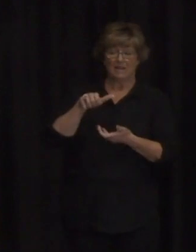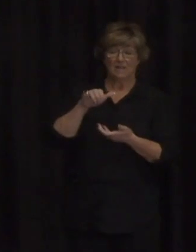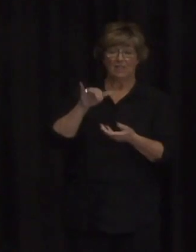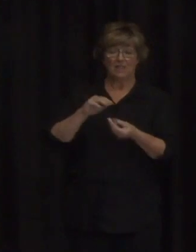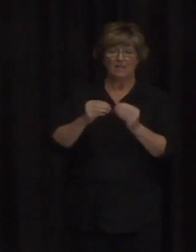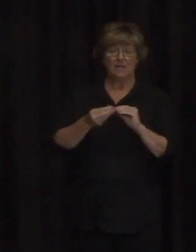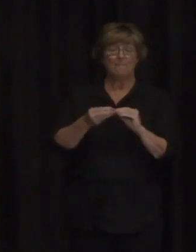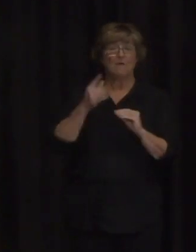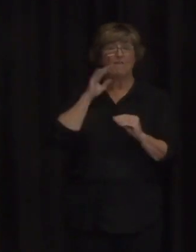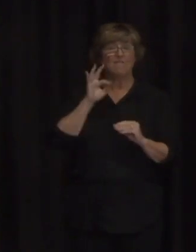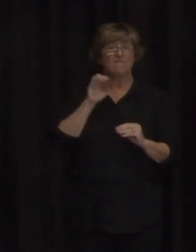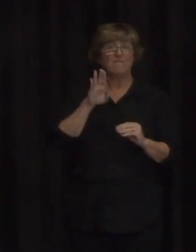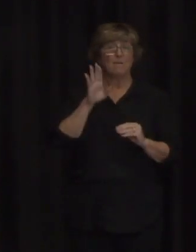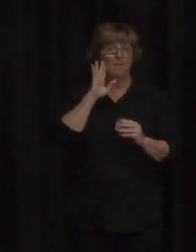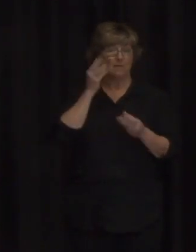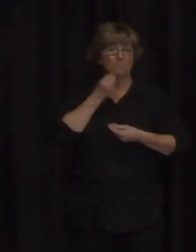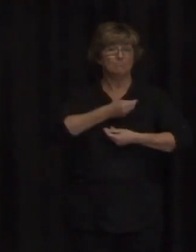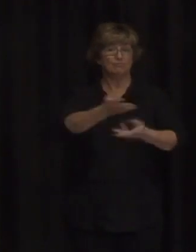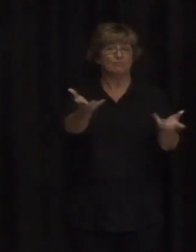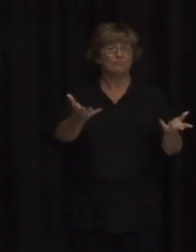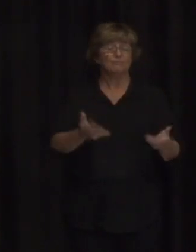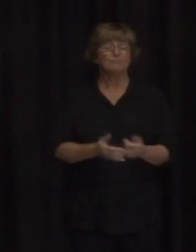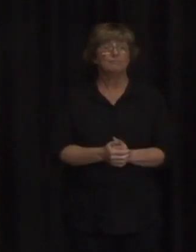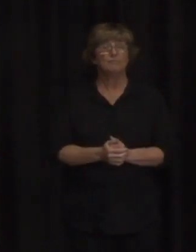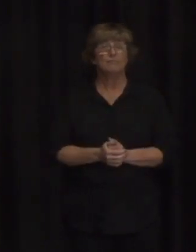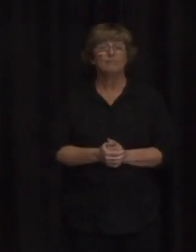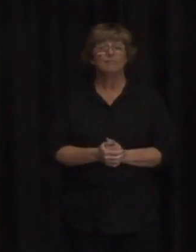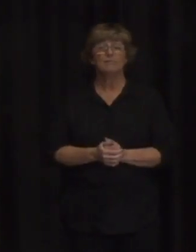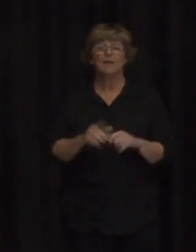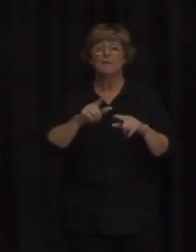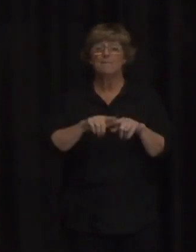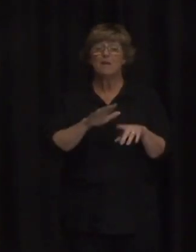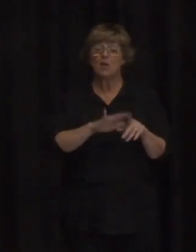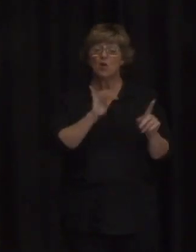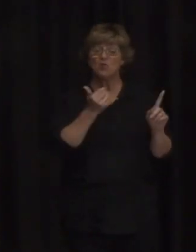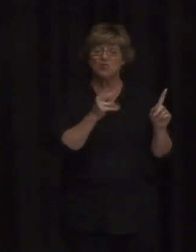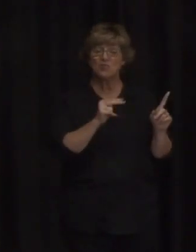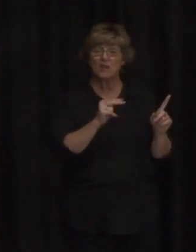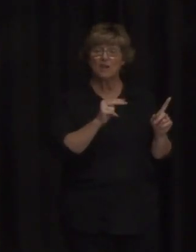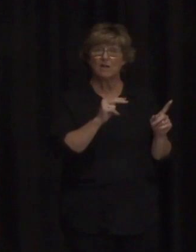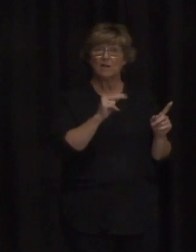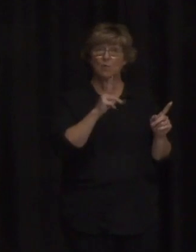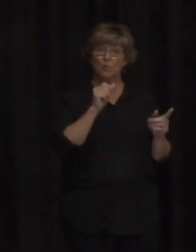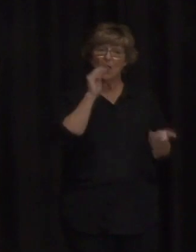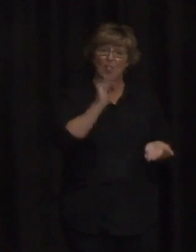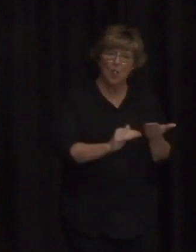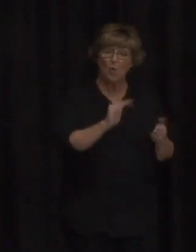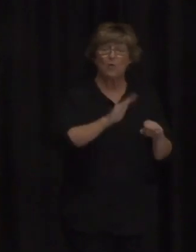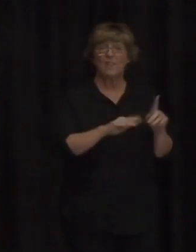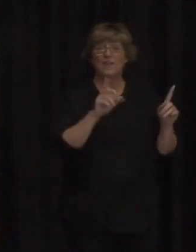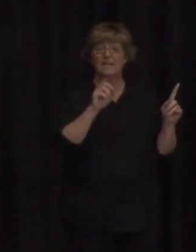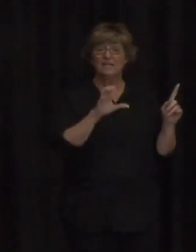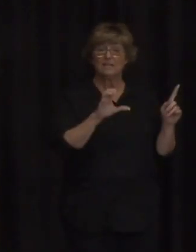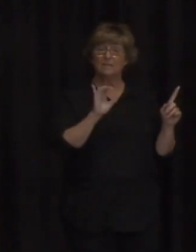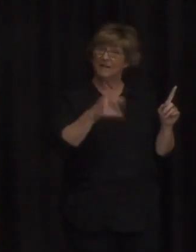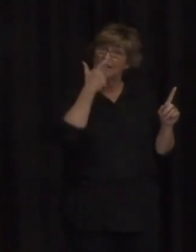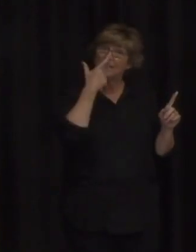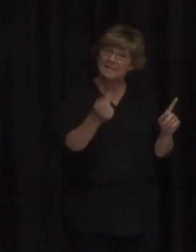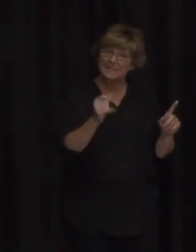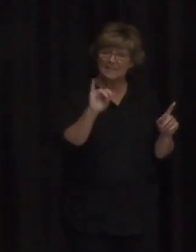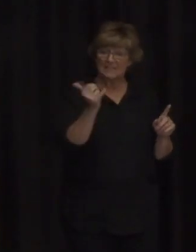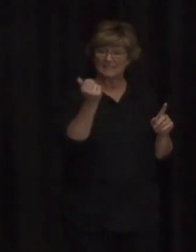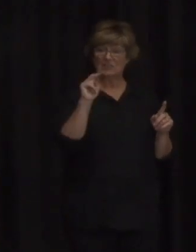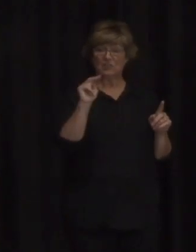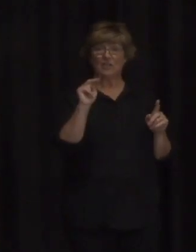to provide those to you as well. But I can assure you, based on the January number, it was lower than the December number, which is interesting because